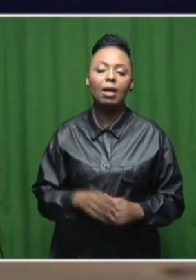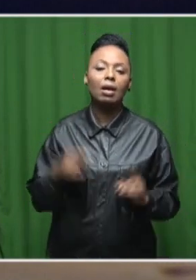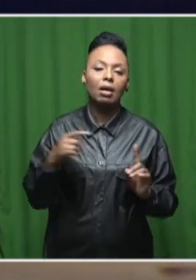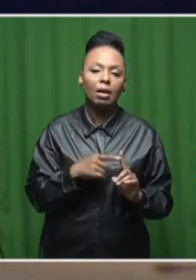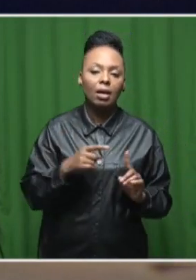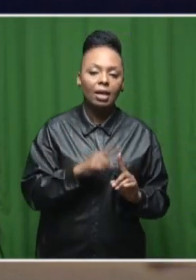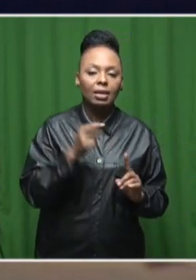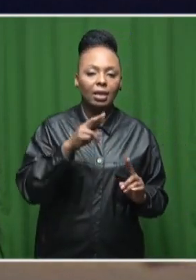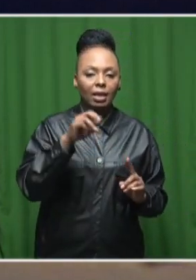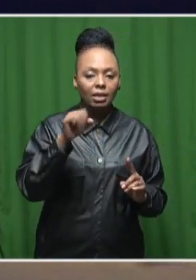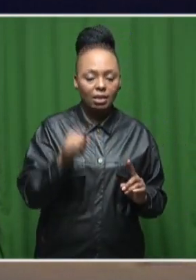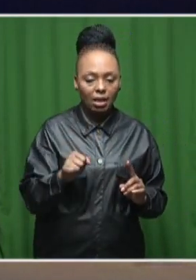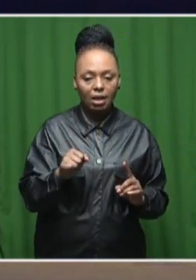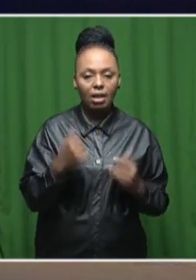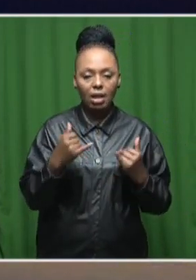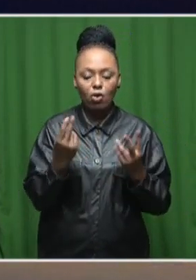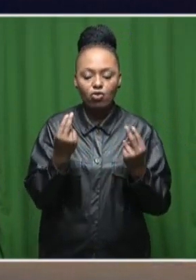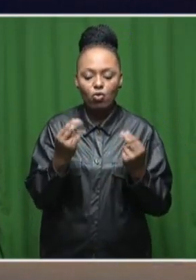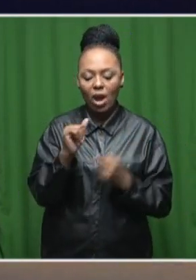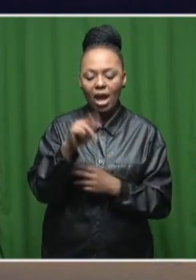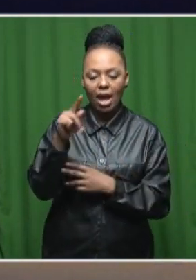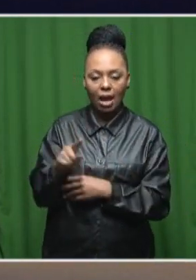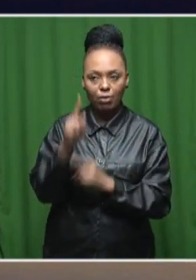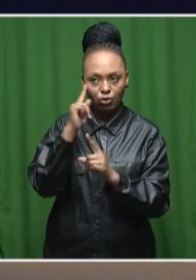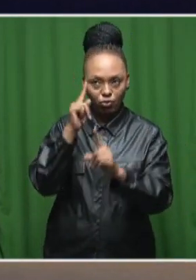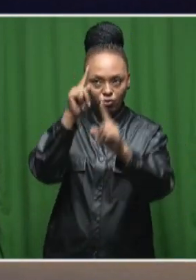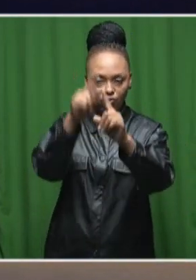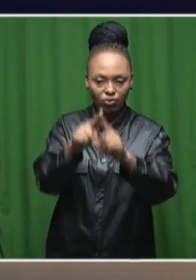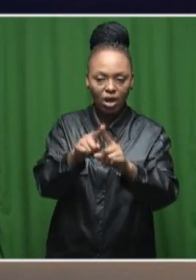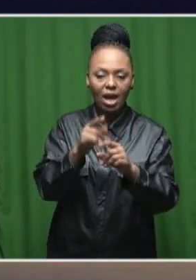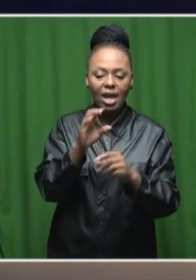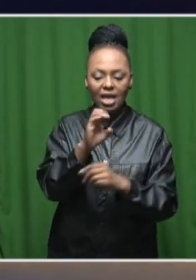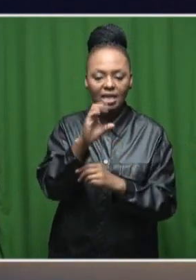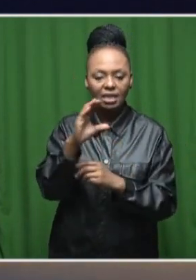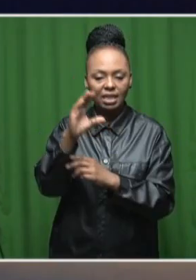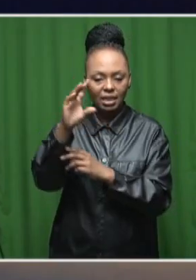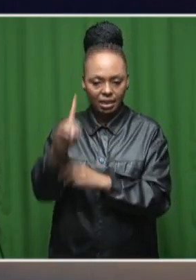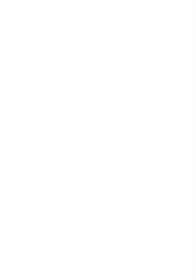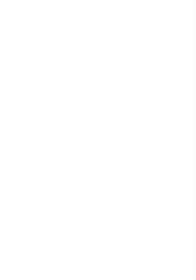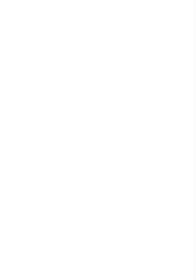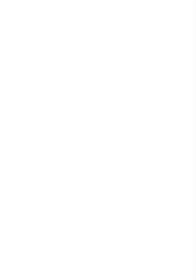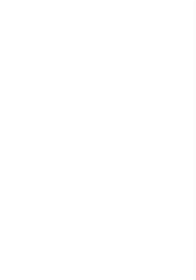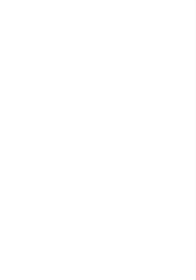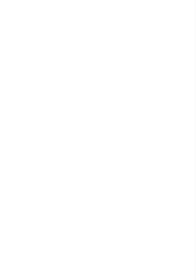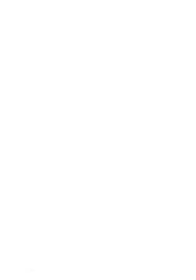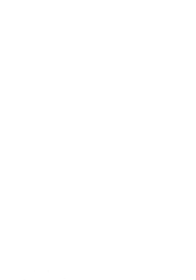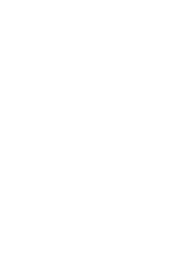Michael speaking to us about the new app aiming to assist early childhood development learners.